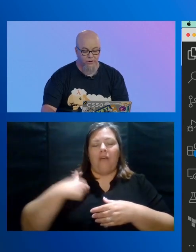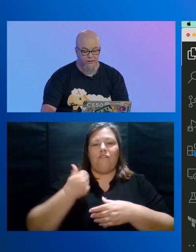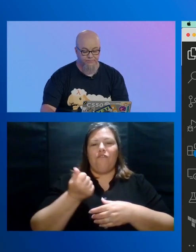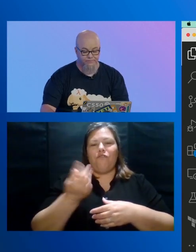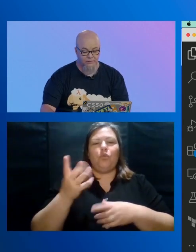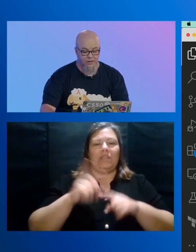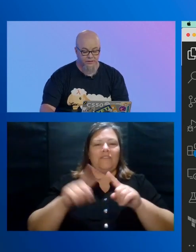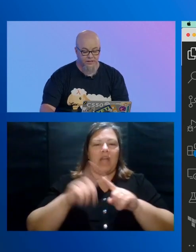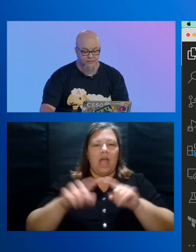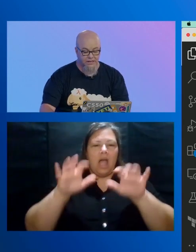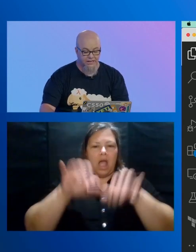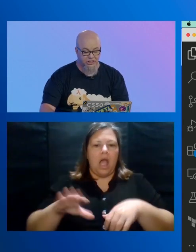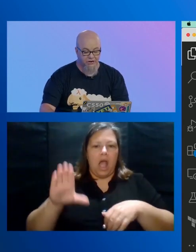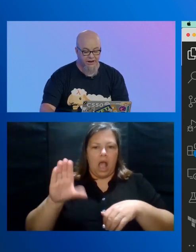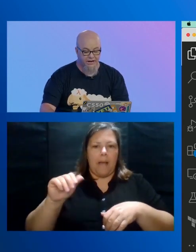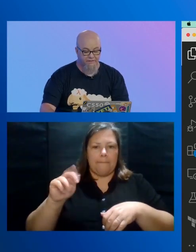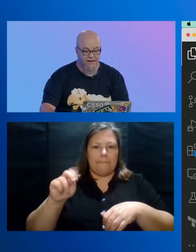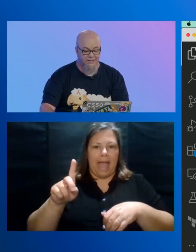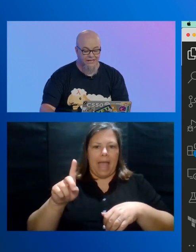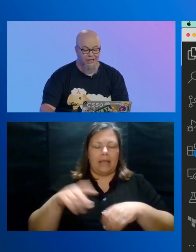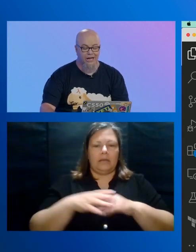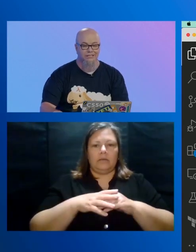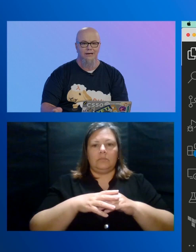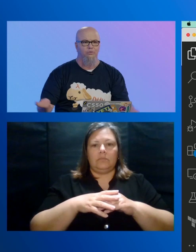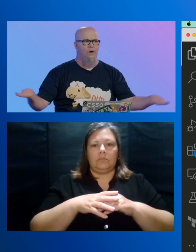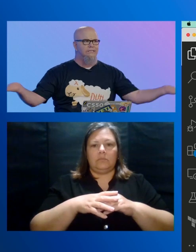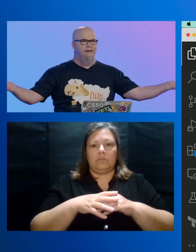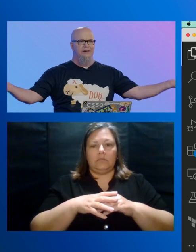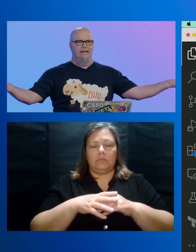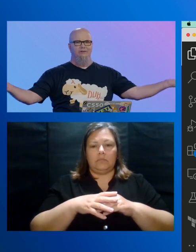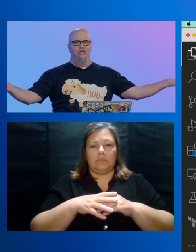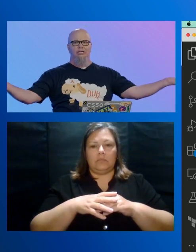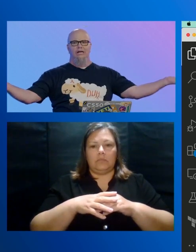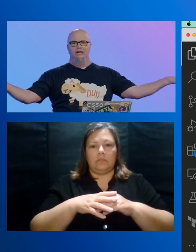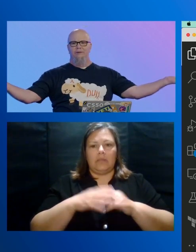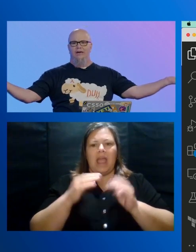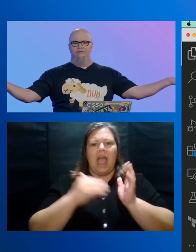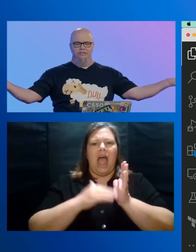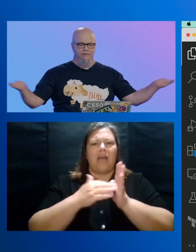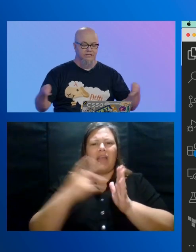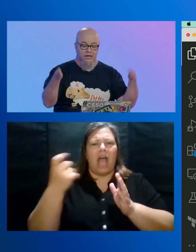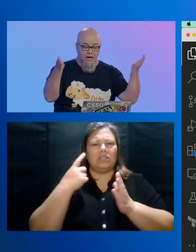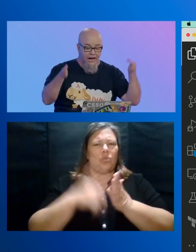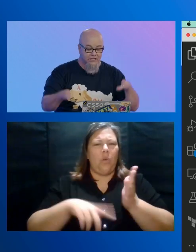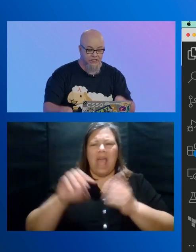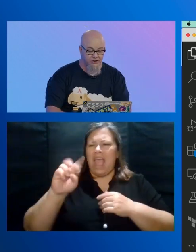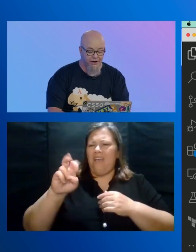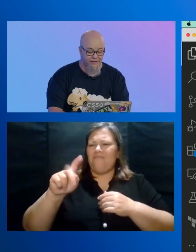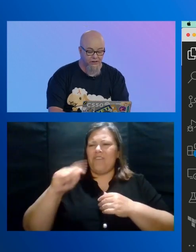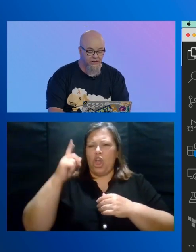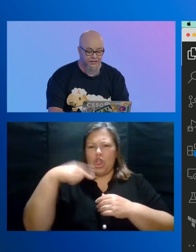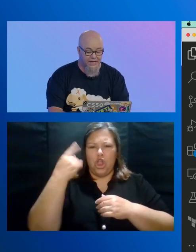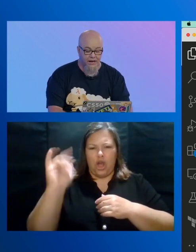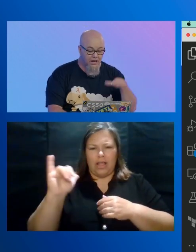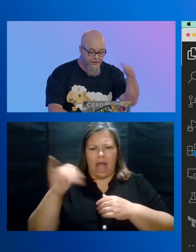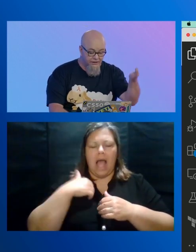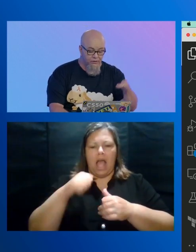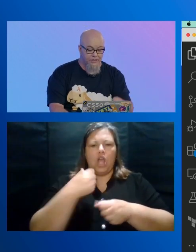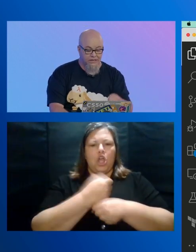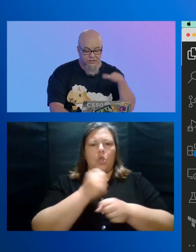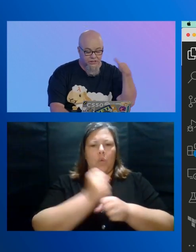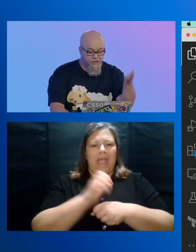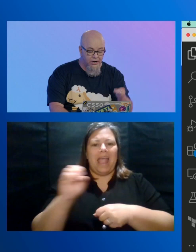really quick. Things like generate an event. I get a lot of times, what does an event even look like coming out of a service? I can generate an event and look at that.